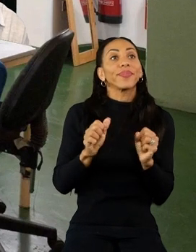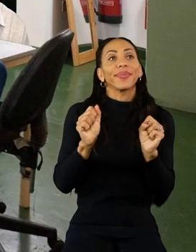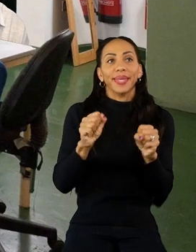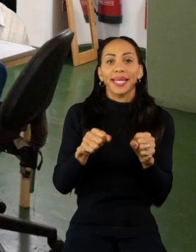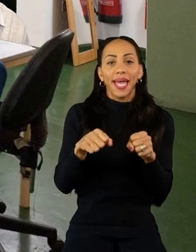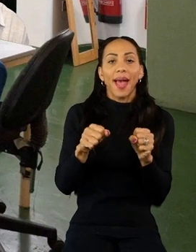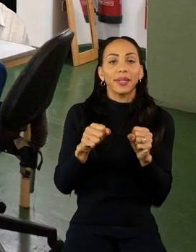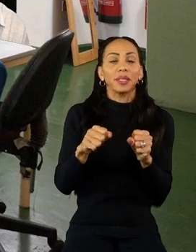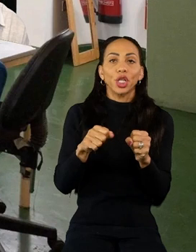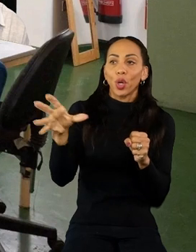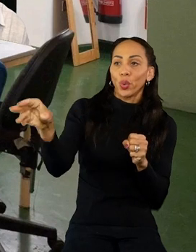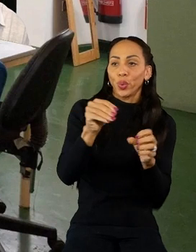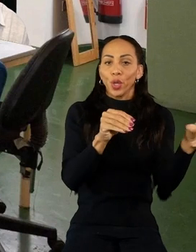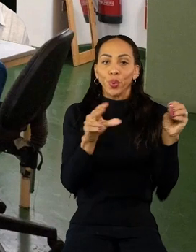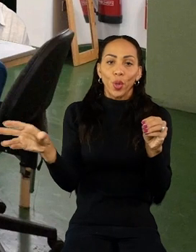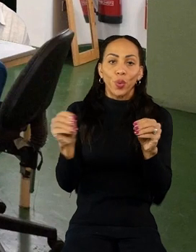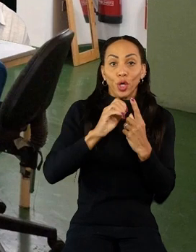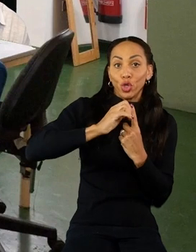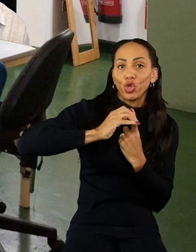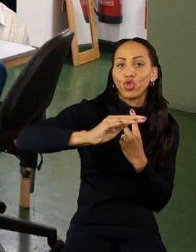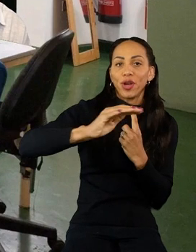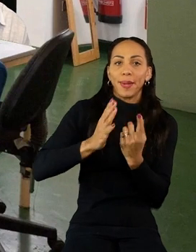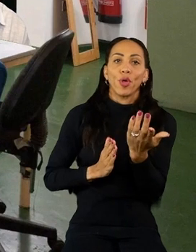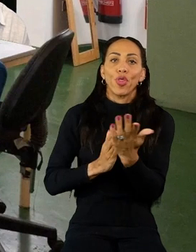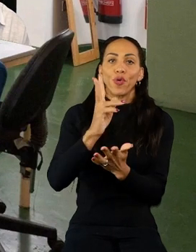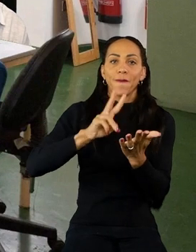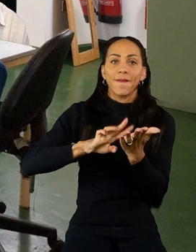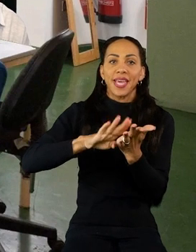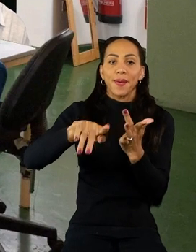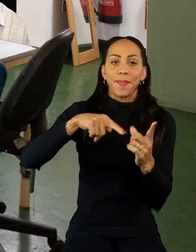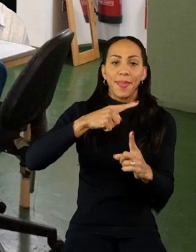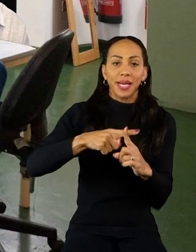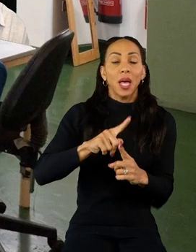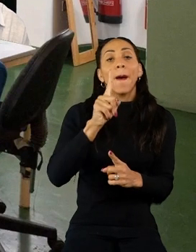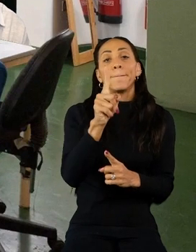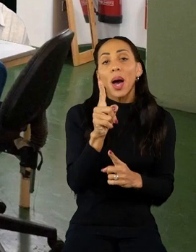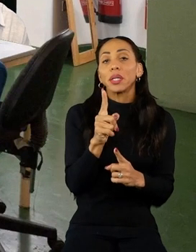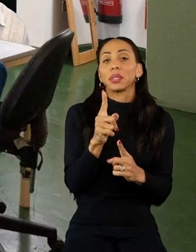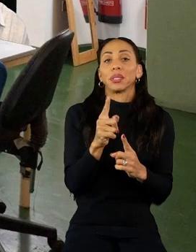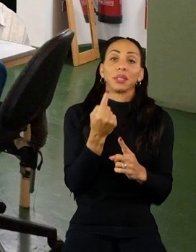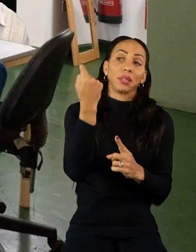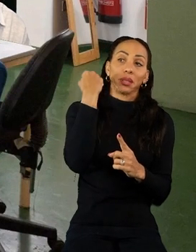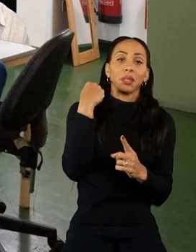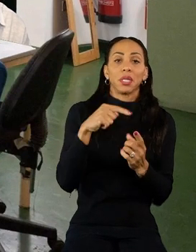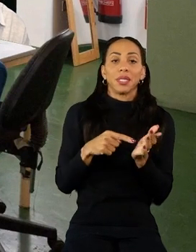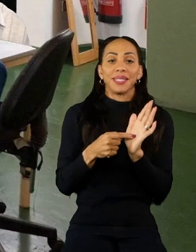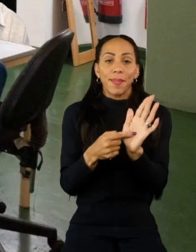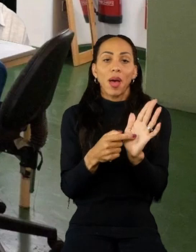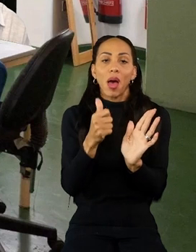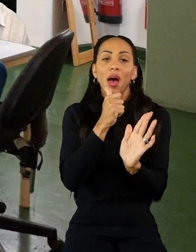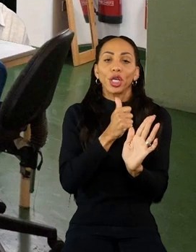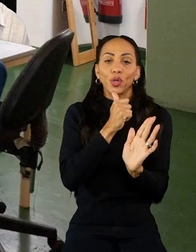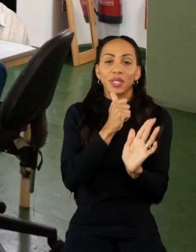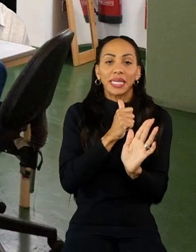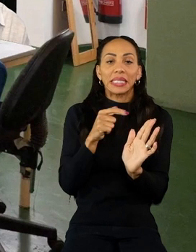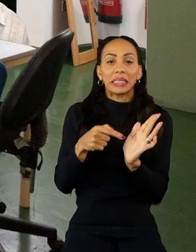Yes, it is. It's mainly for the streaming aspect and the kind of bringing all the video together. We are doing it with vMix. But that in that demo,